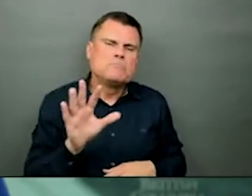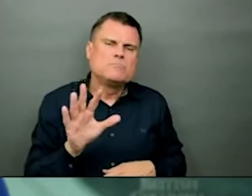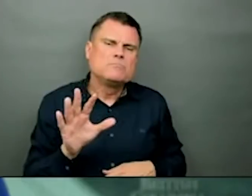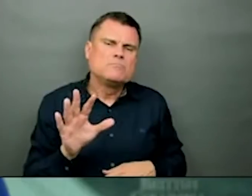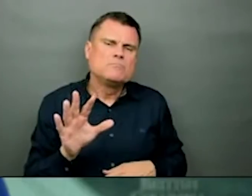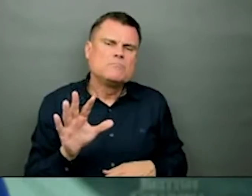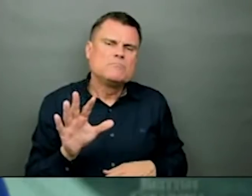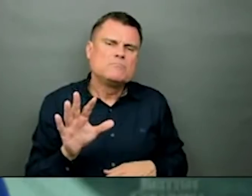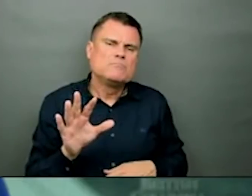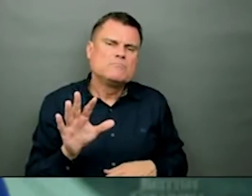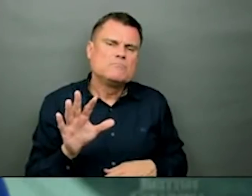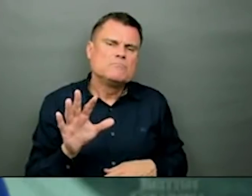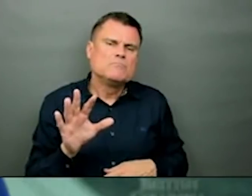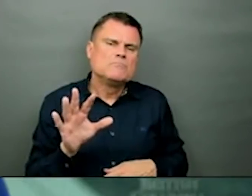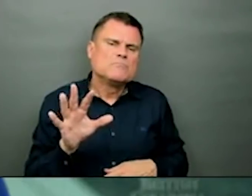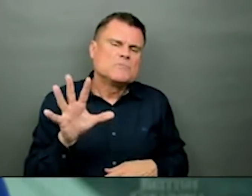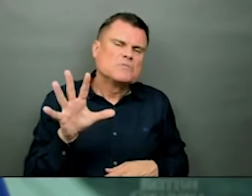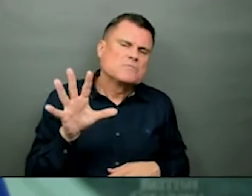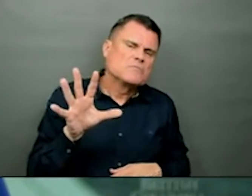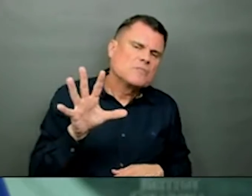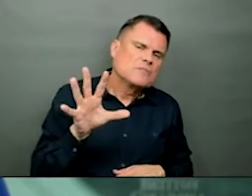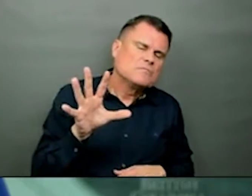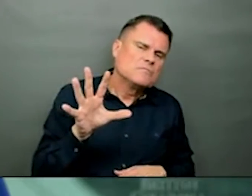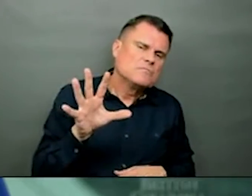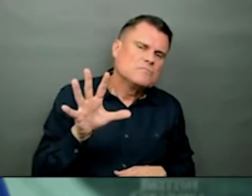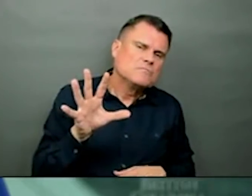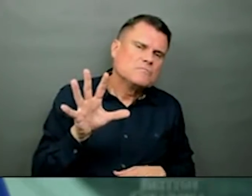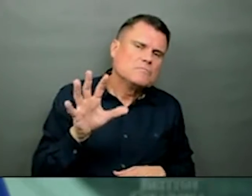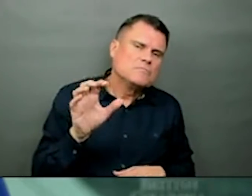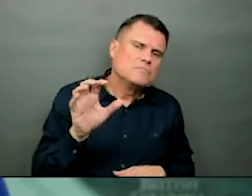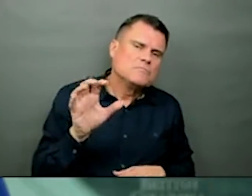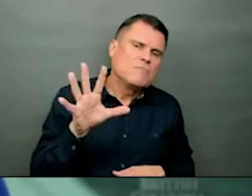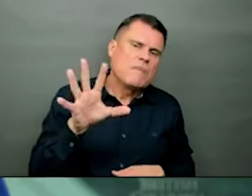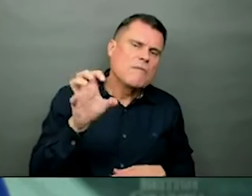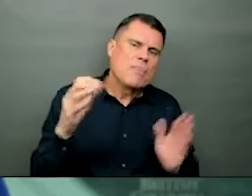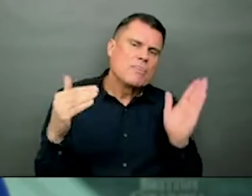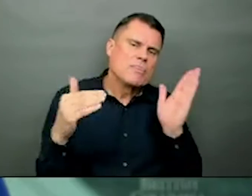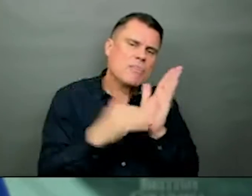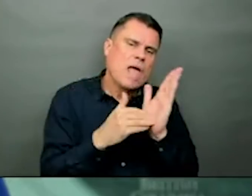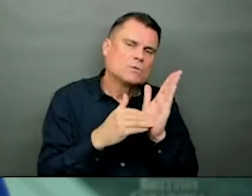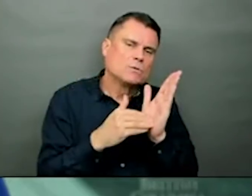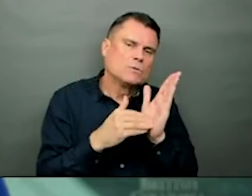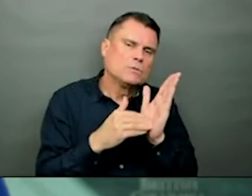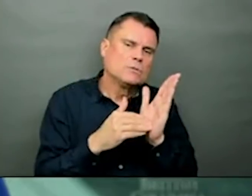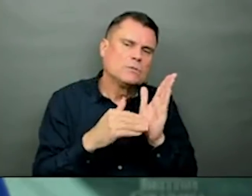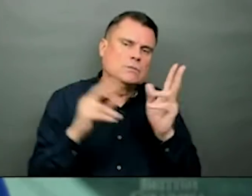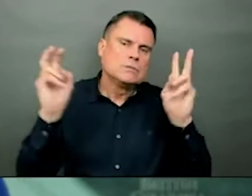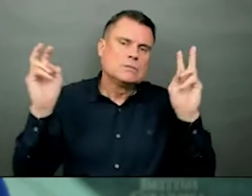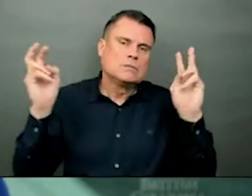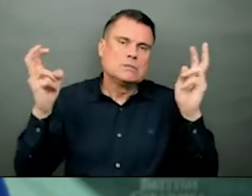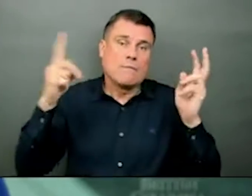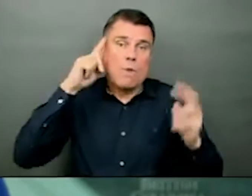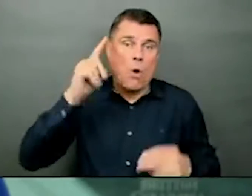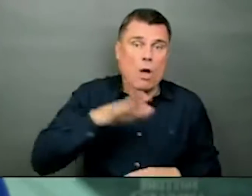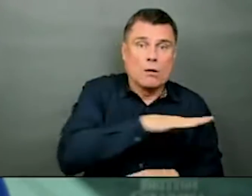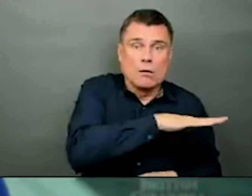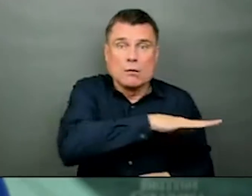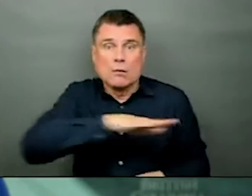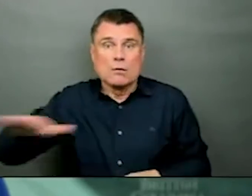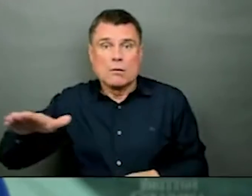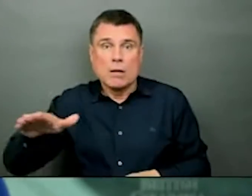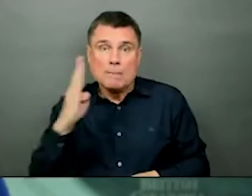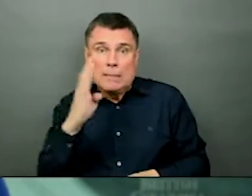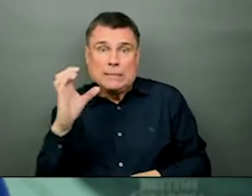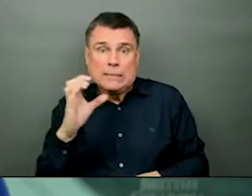and it's a reminder that we have to continue with public health measures, remind everyone that that by the end of March it will be